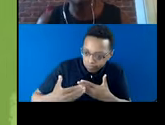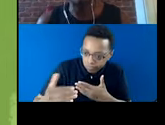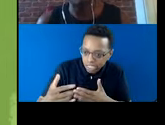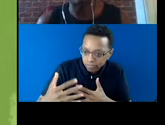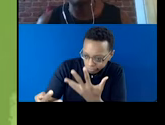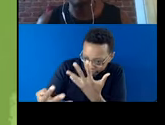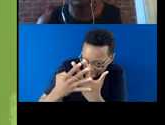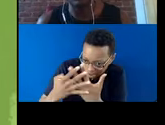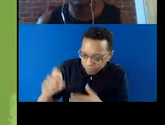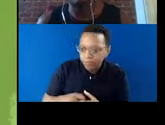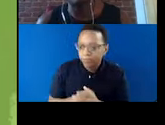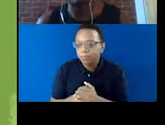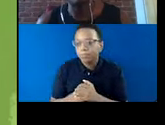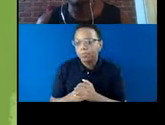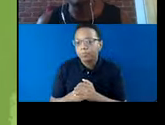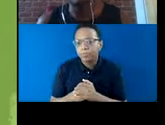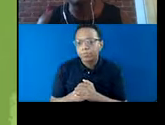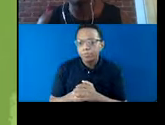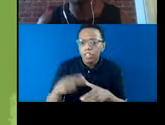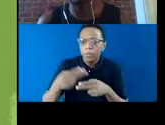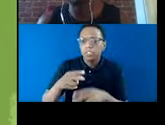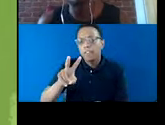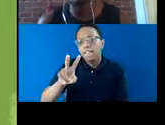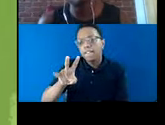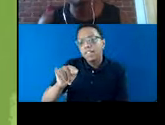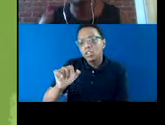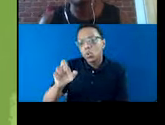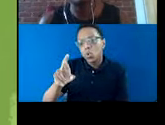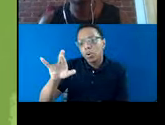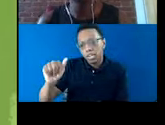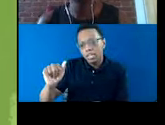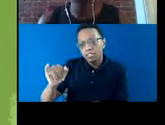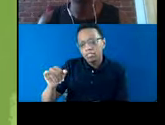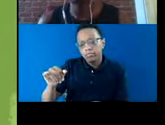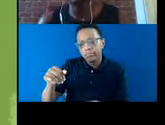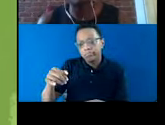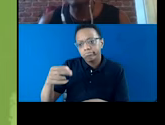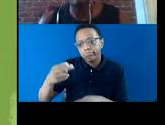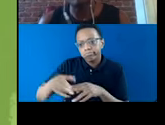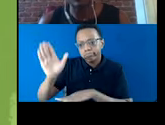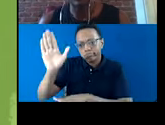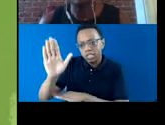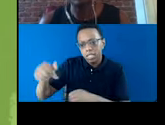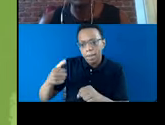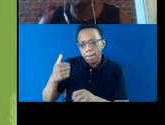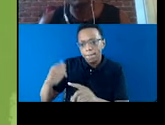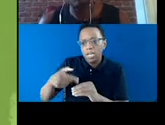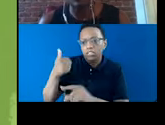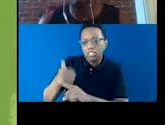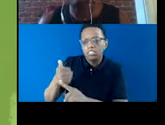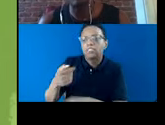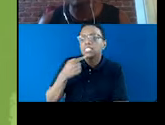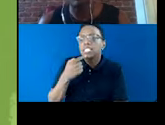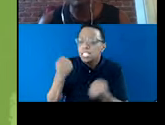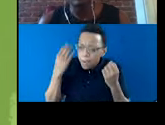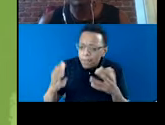thing to name about Vitória, though, is that when she is giving testimony about herself, she said that there are many people like her where she comes from